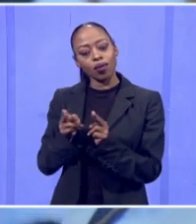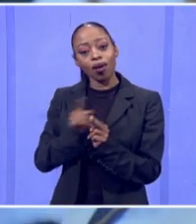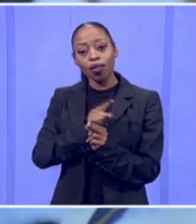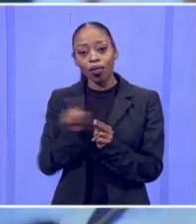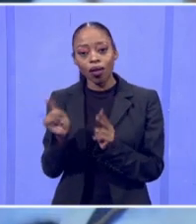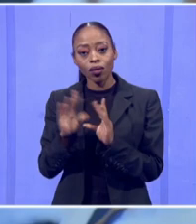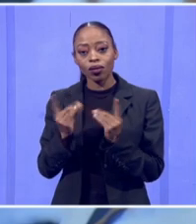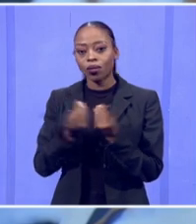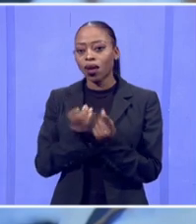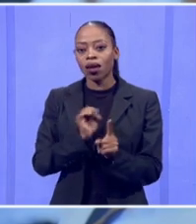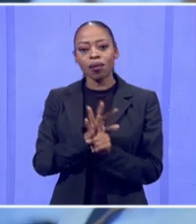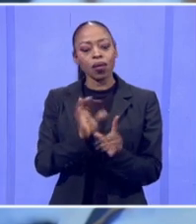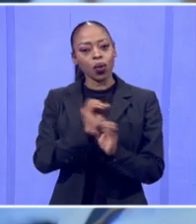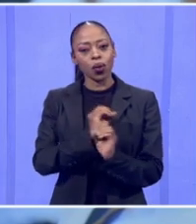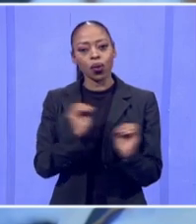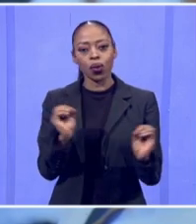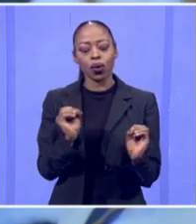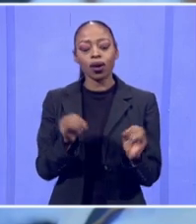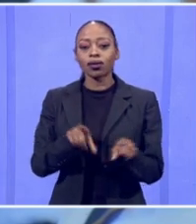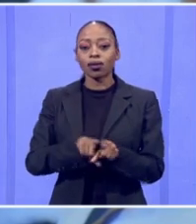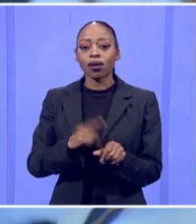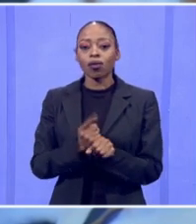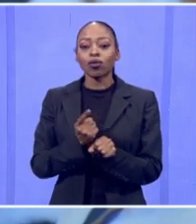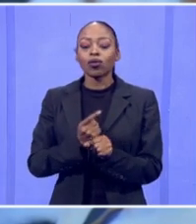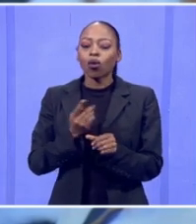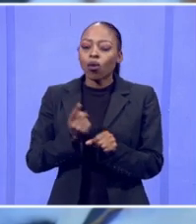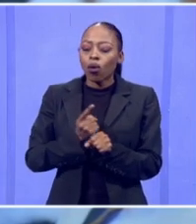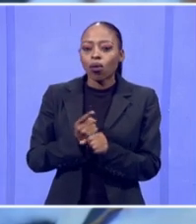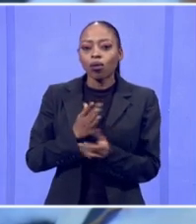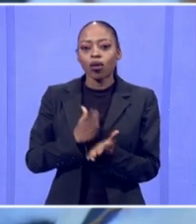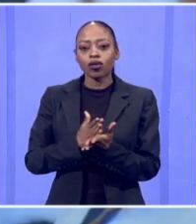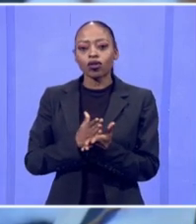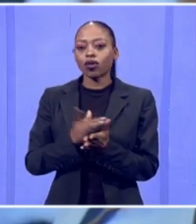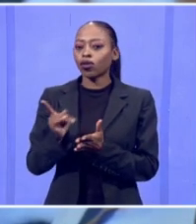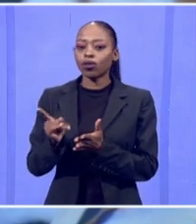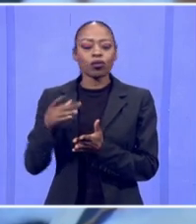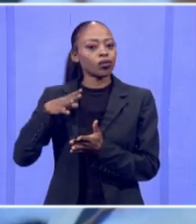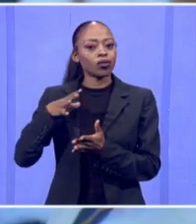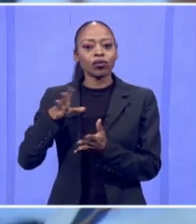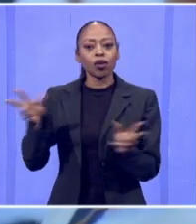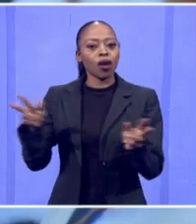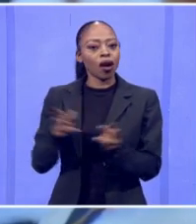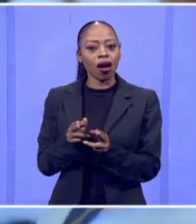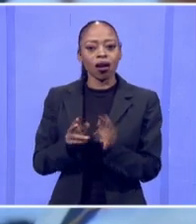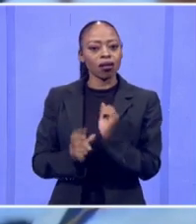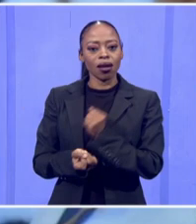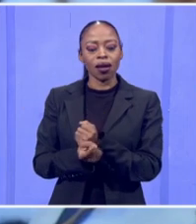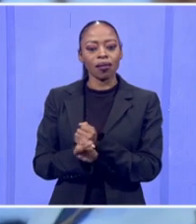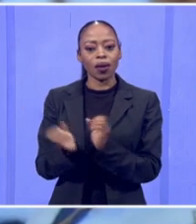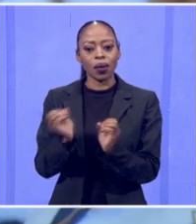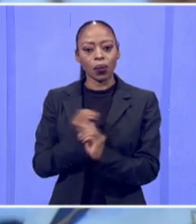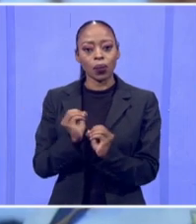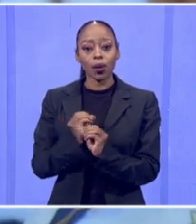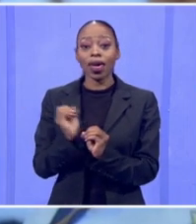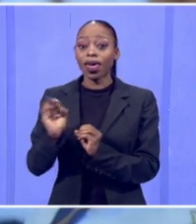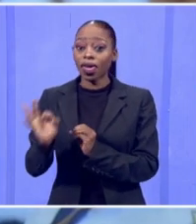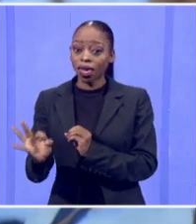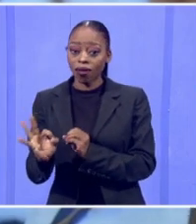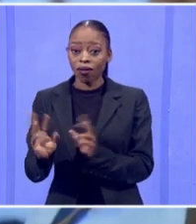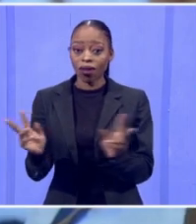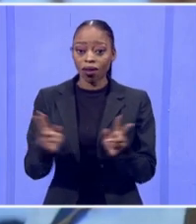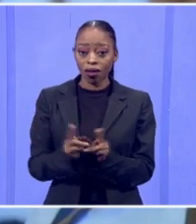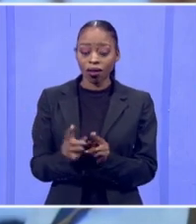departments are not affected. We always make sure that we exclude them from budget cuts. And you would know that when there are budget cuts,